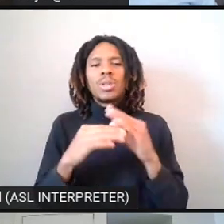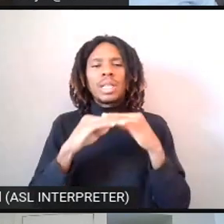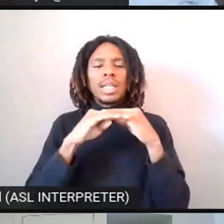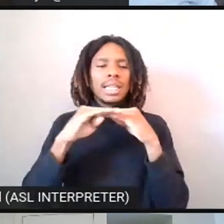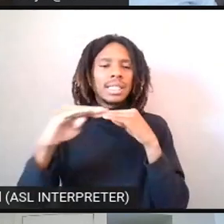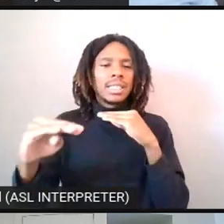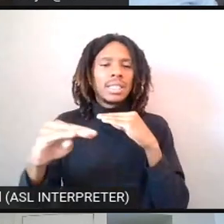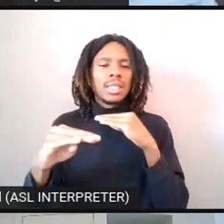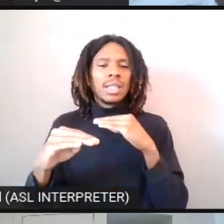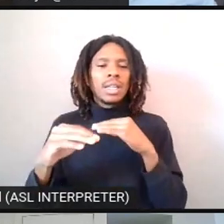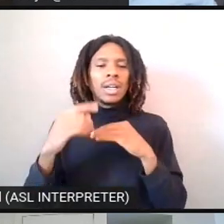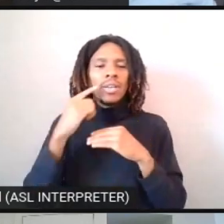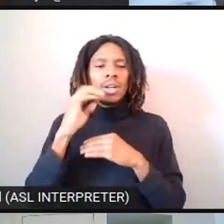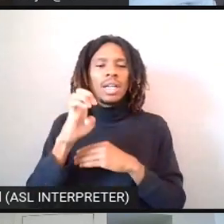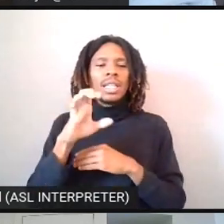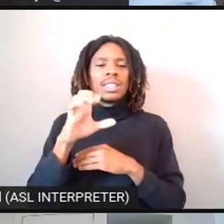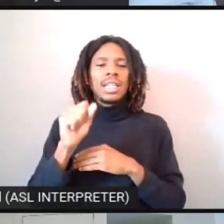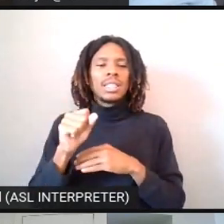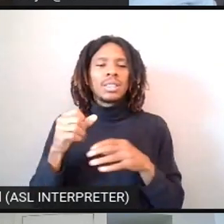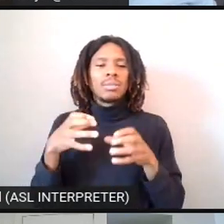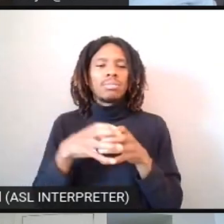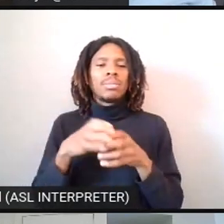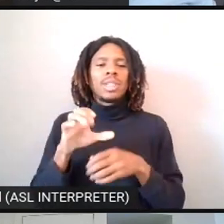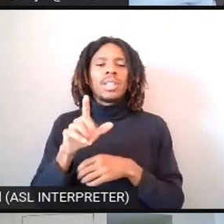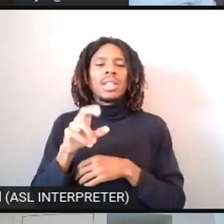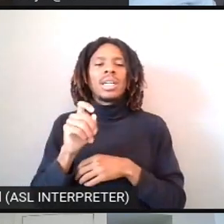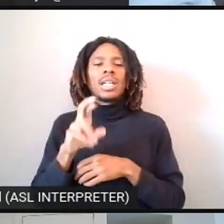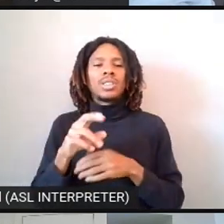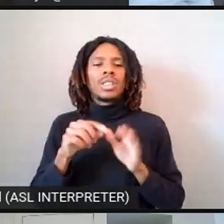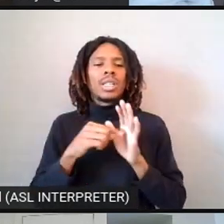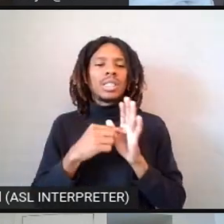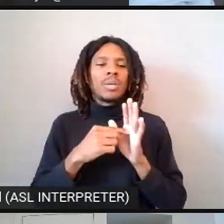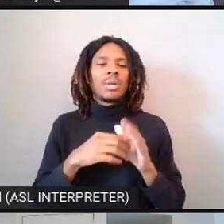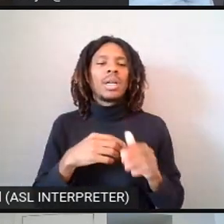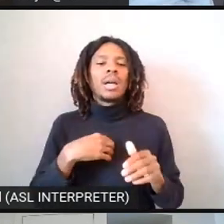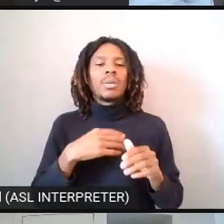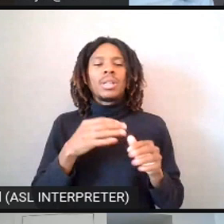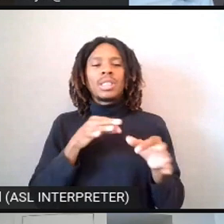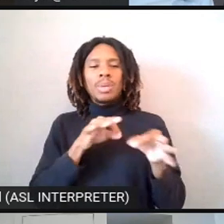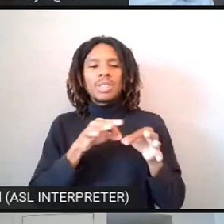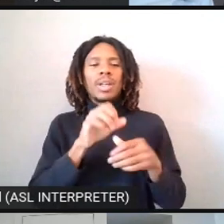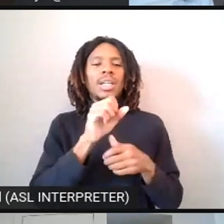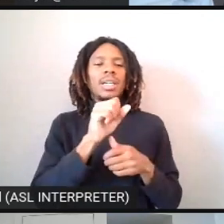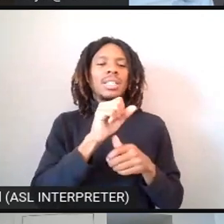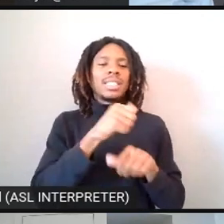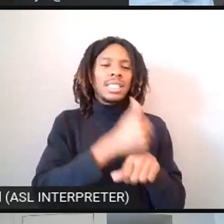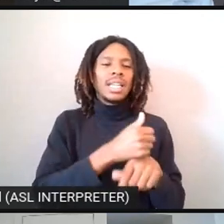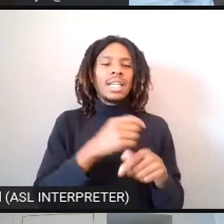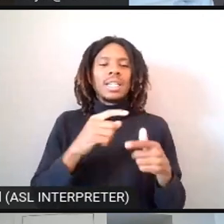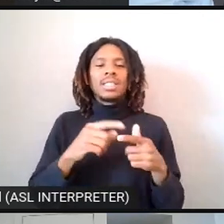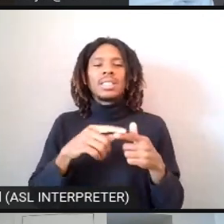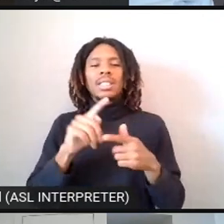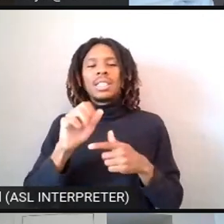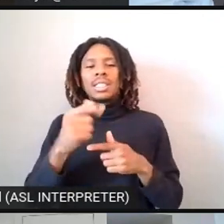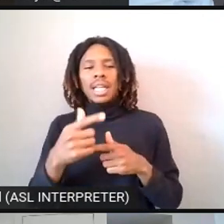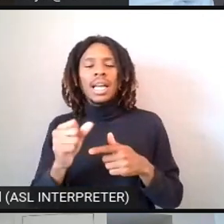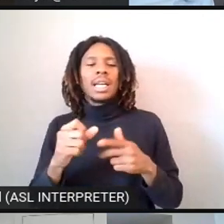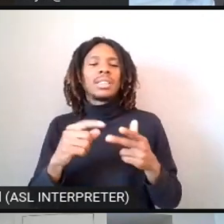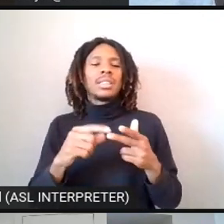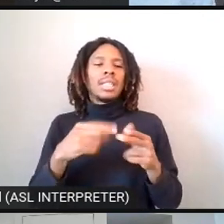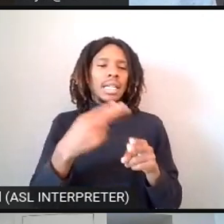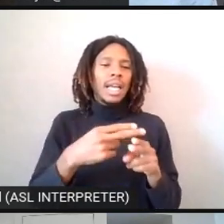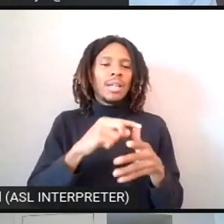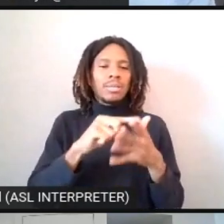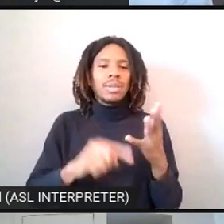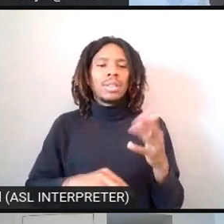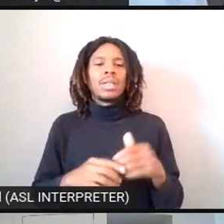via an ECS cluster example where I'm going to specify cluster name, tags, and cluster settings. So without much ado, let's get straight into the